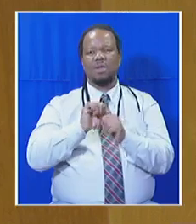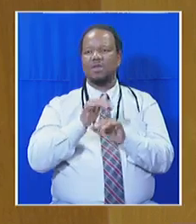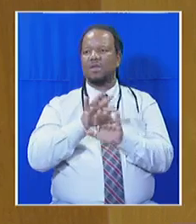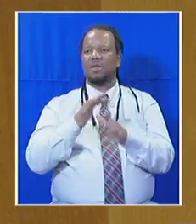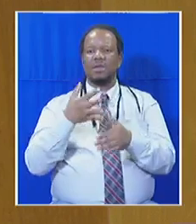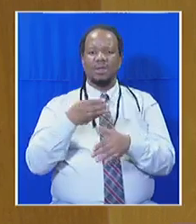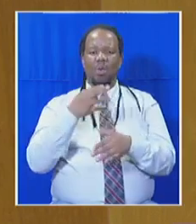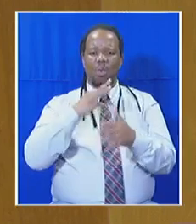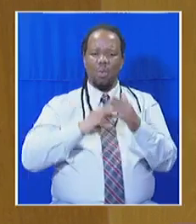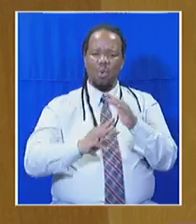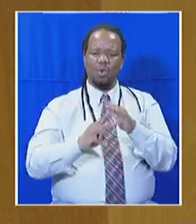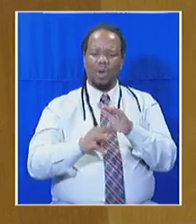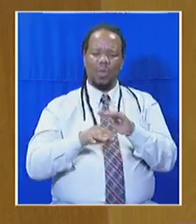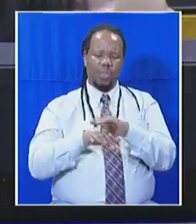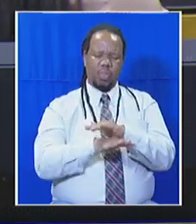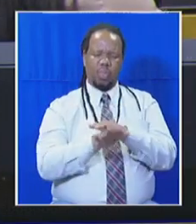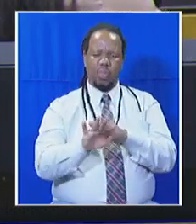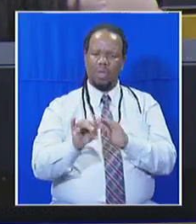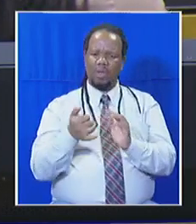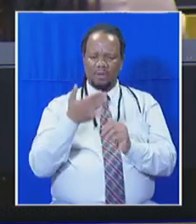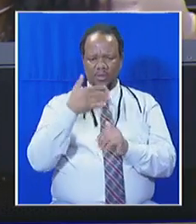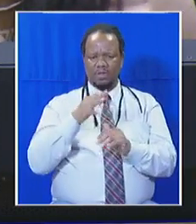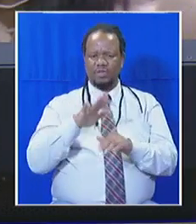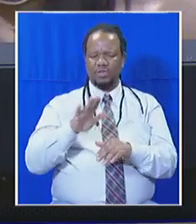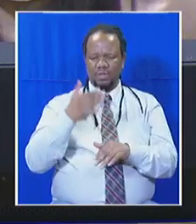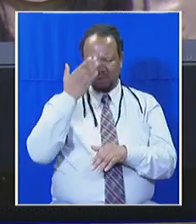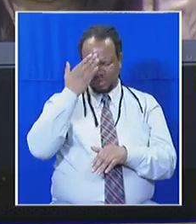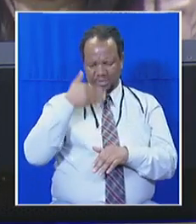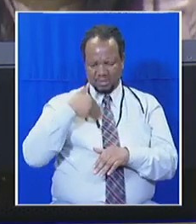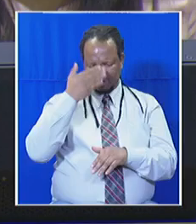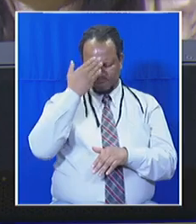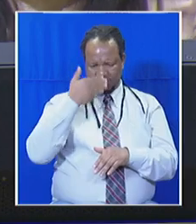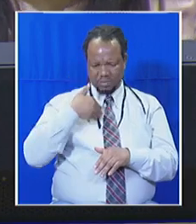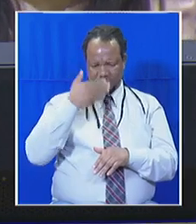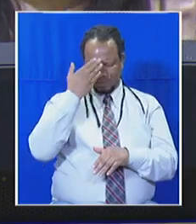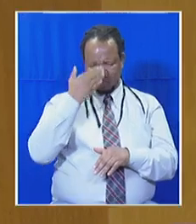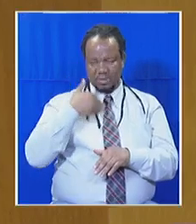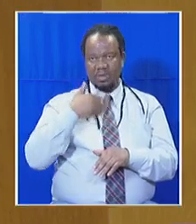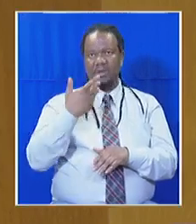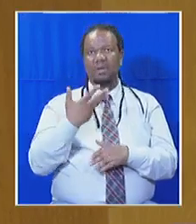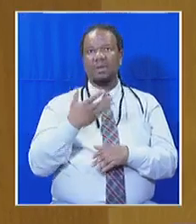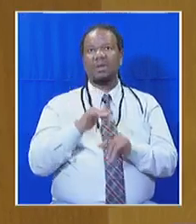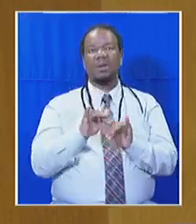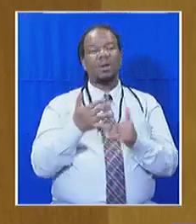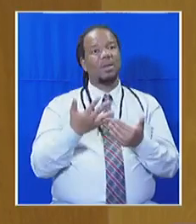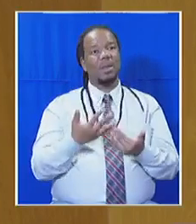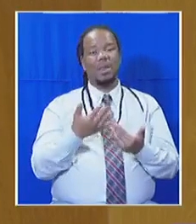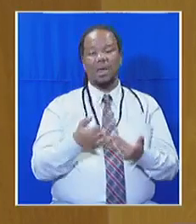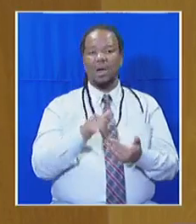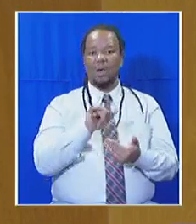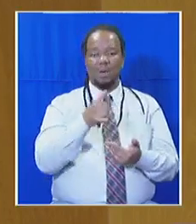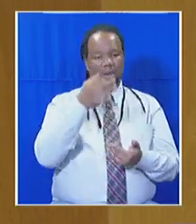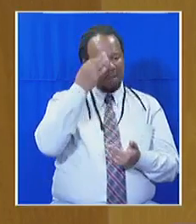children. The country's water scarcity is made worse by the